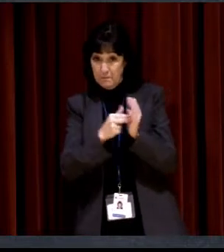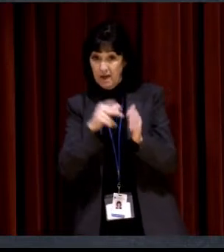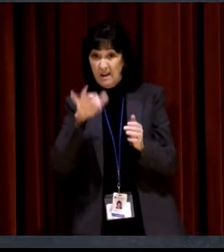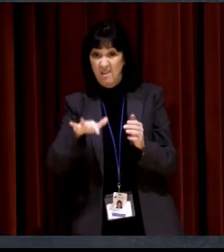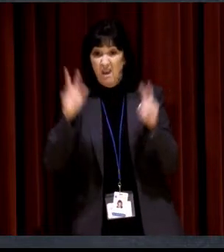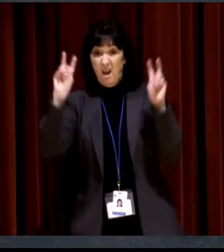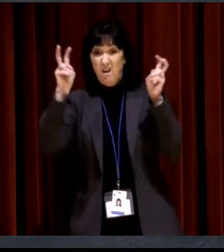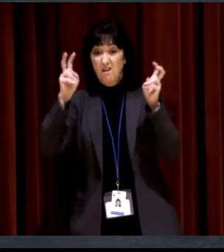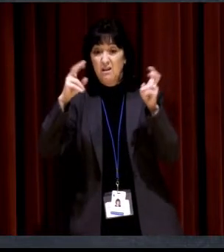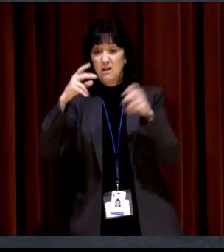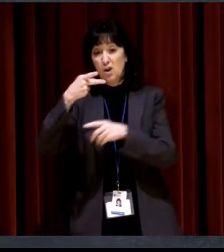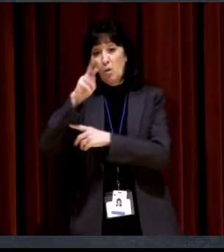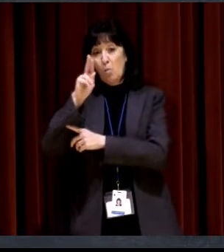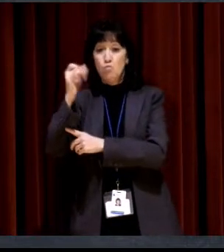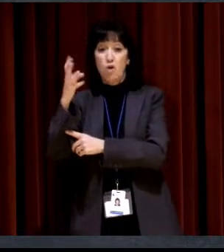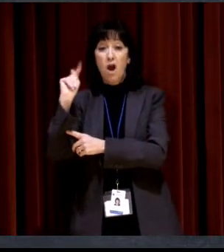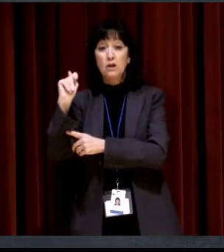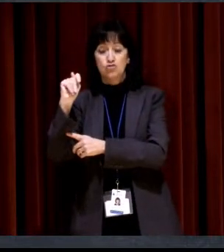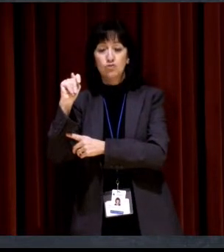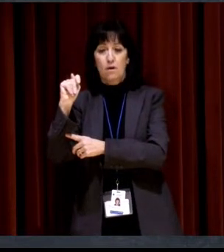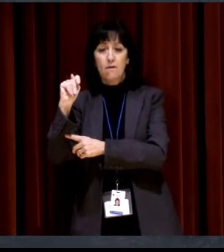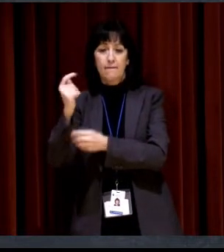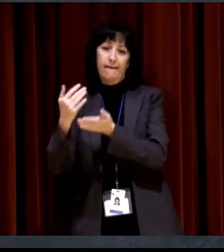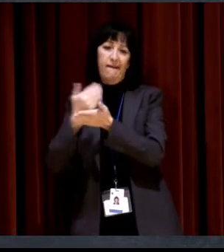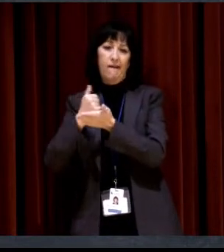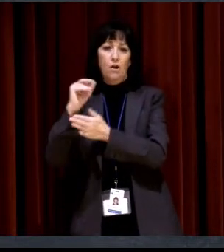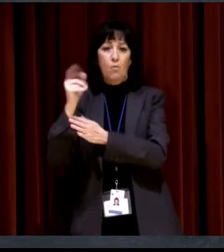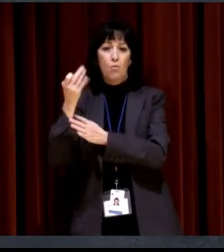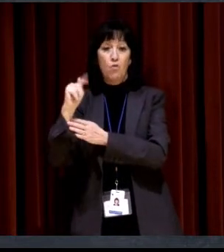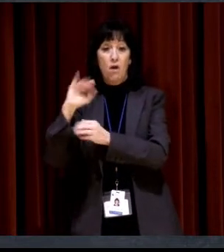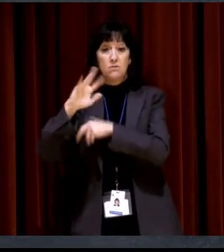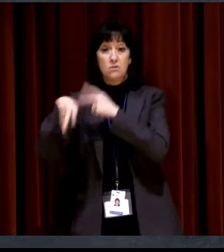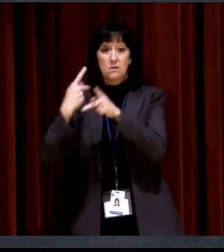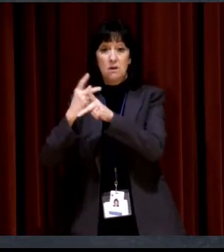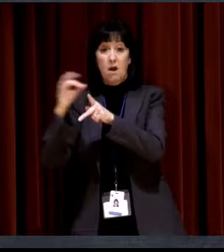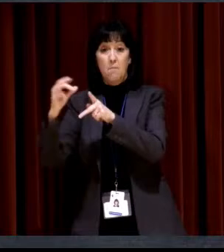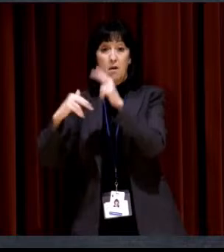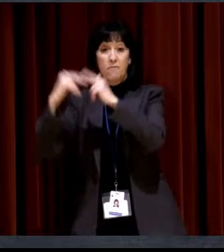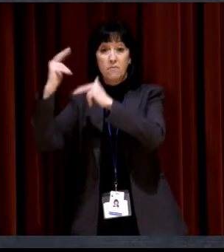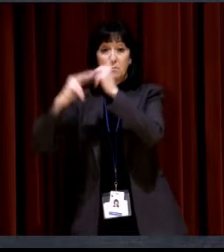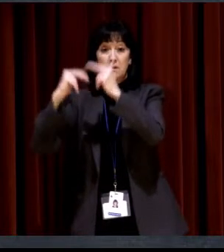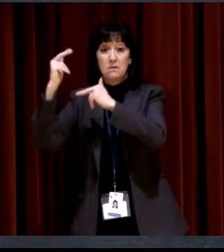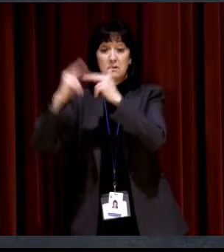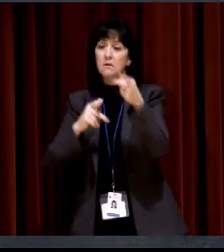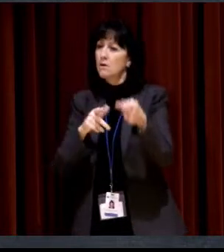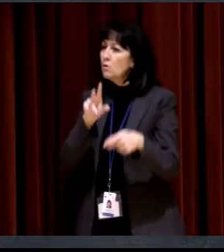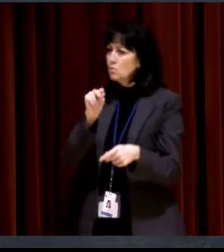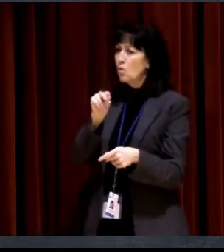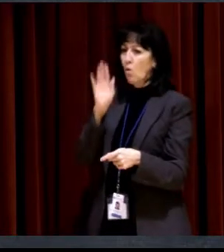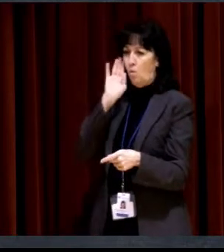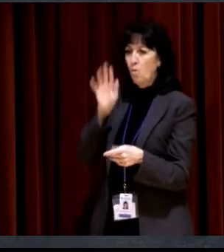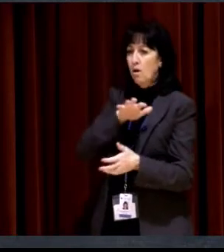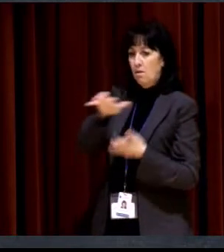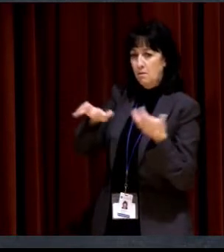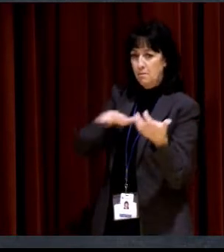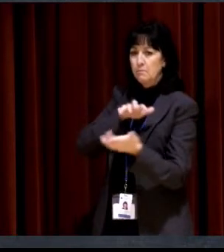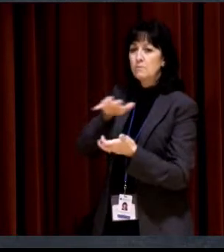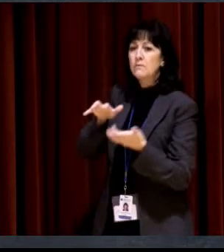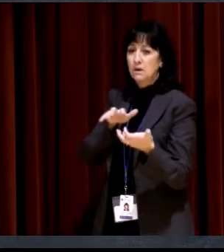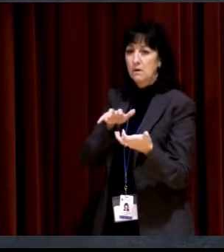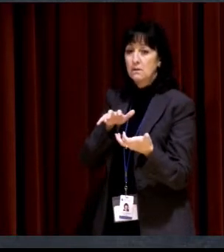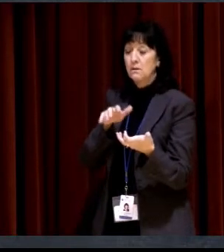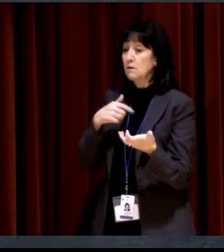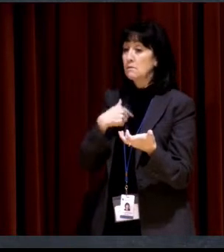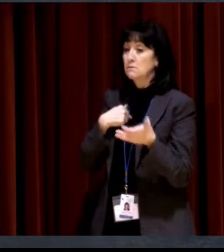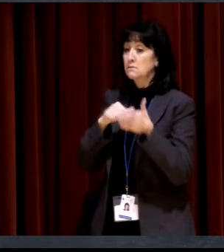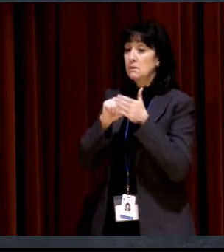mixed income project. That's the whole purpose, much like what they did across Northeast Boulevard. But to your point,